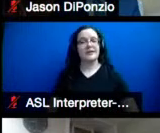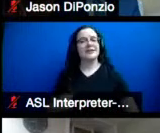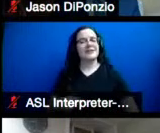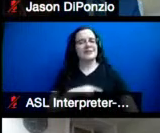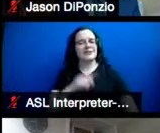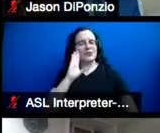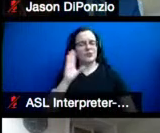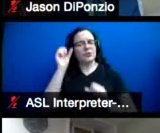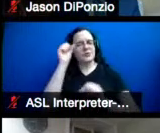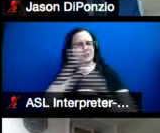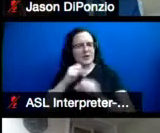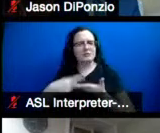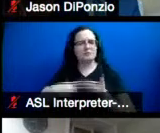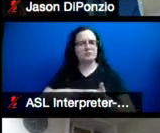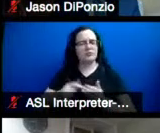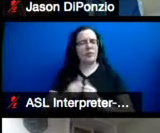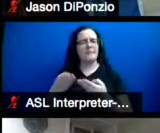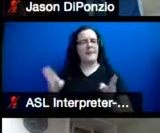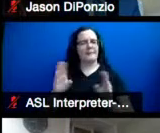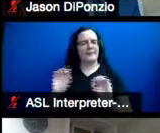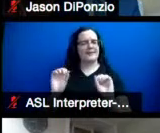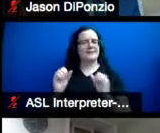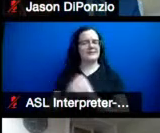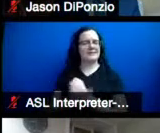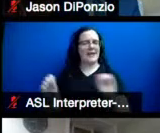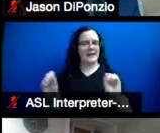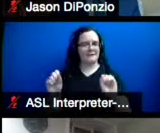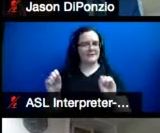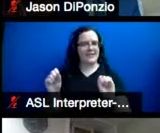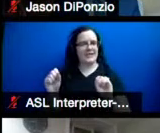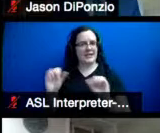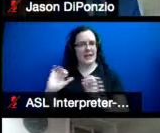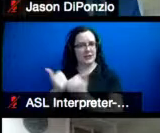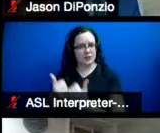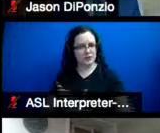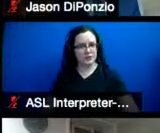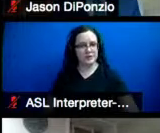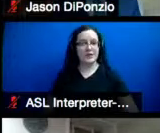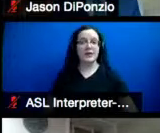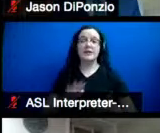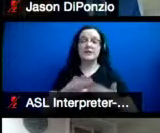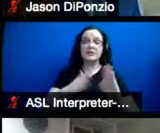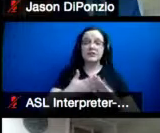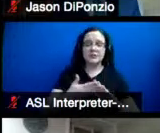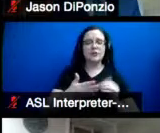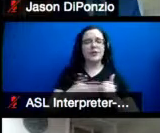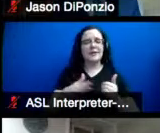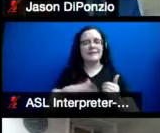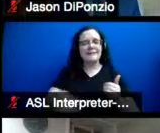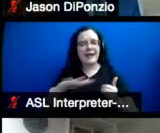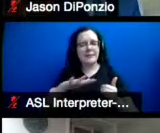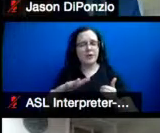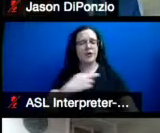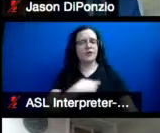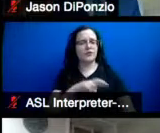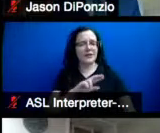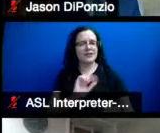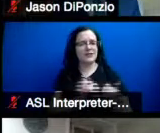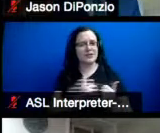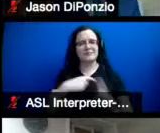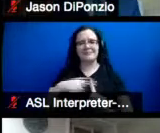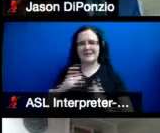safety agencies, community engagement organizations, neighborhood and religious associations, and our